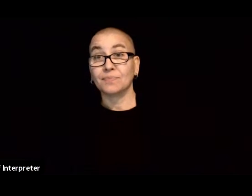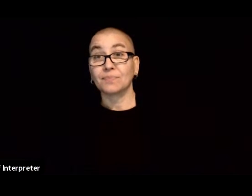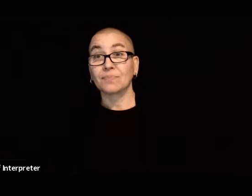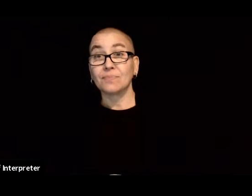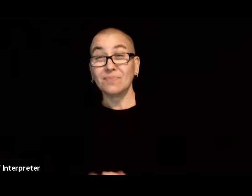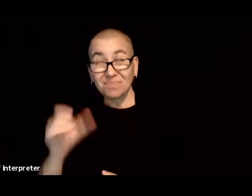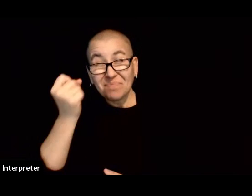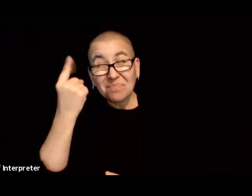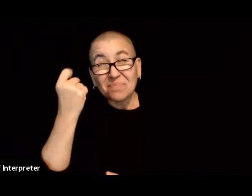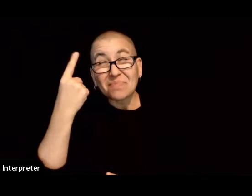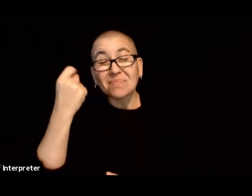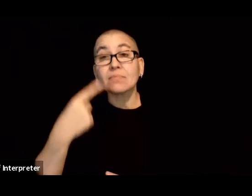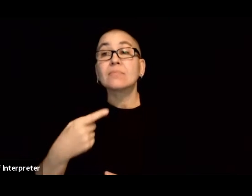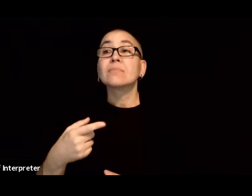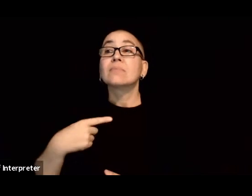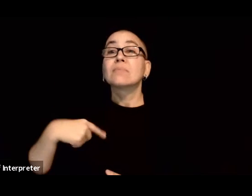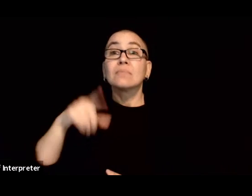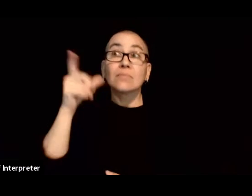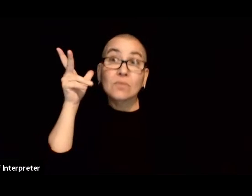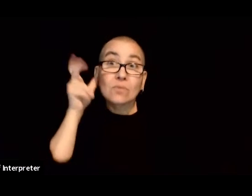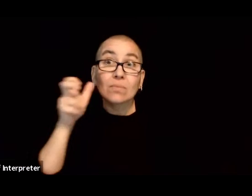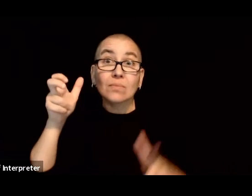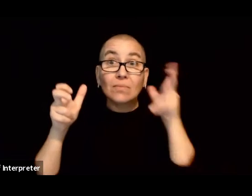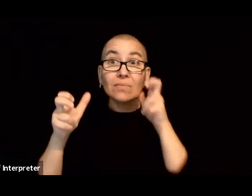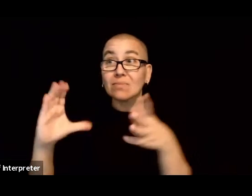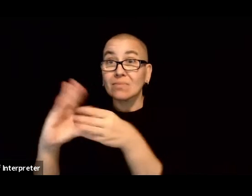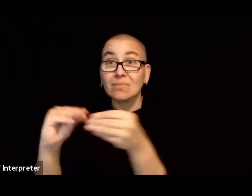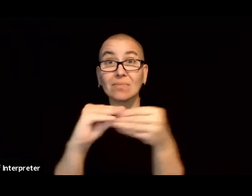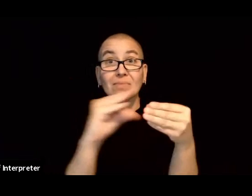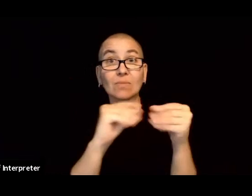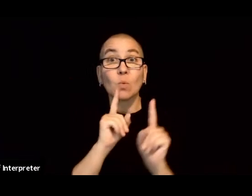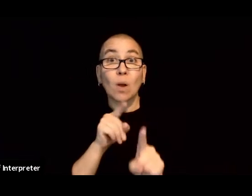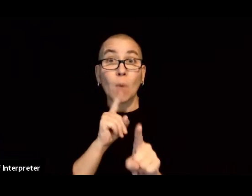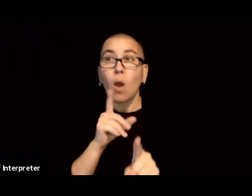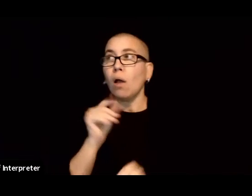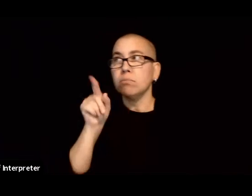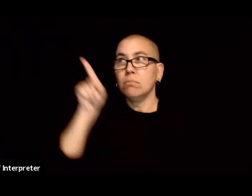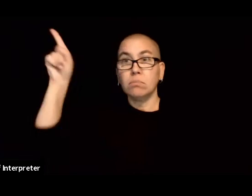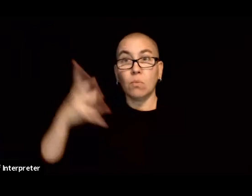reports we get each week from the White House task force too, and heard this from Dr. Birx,